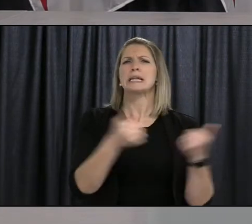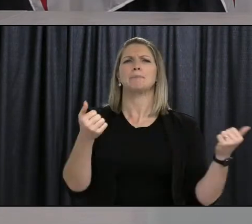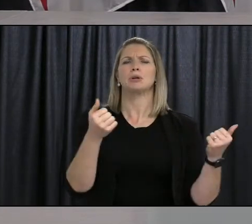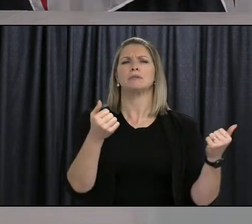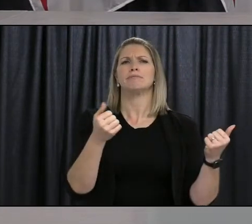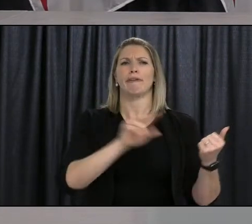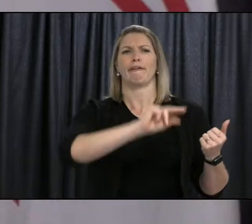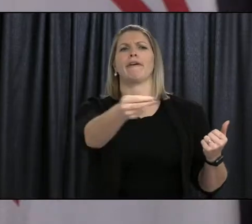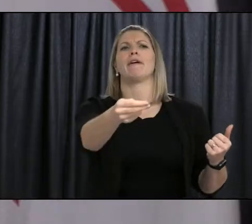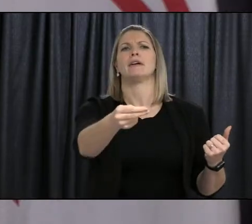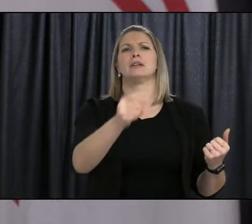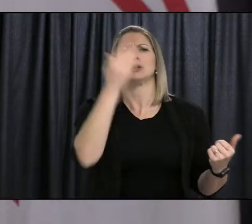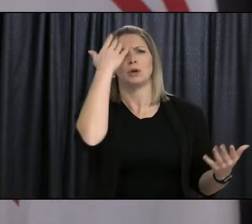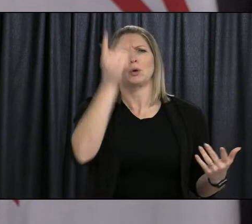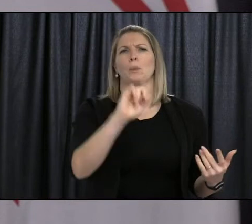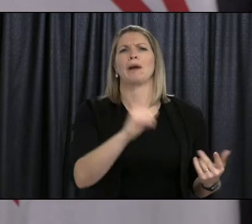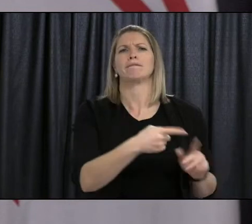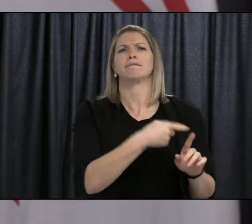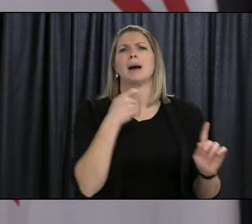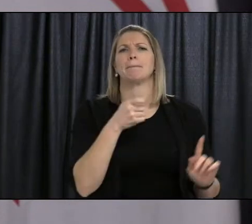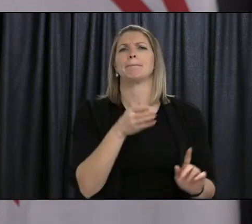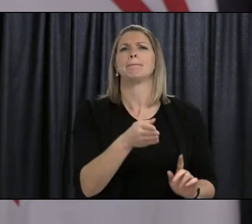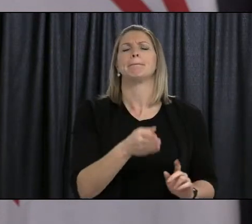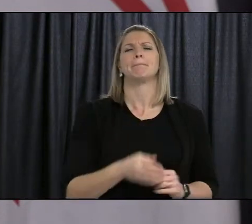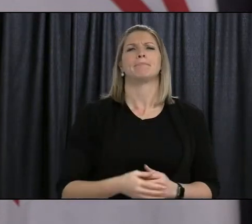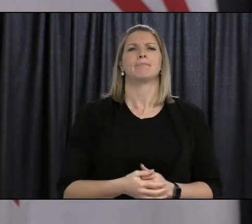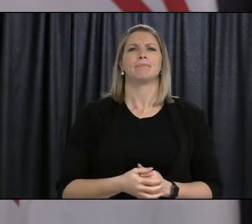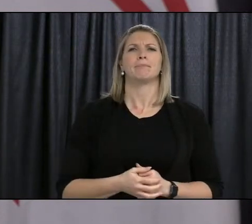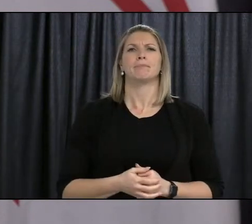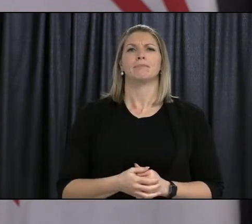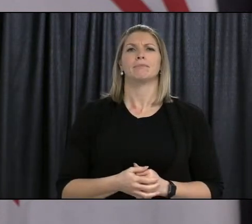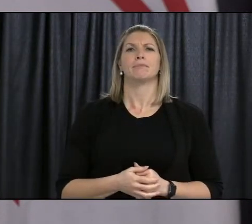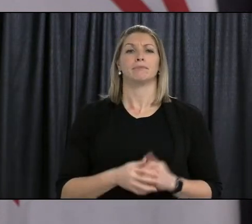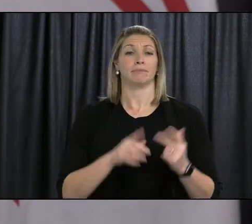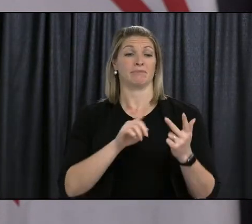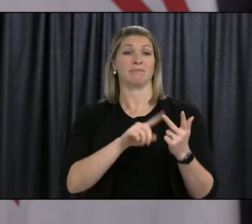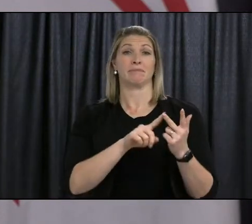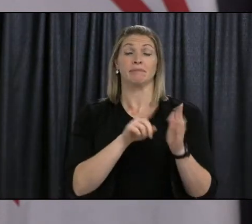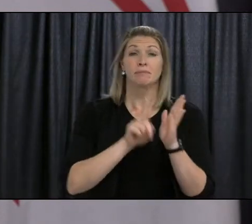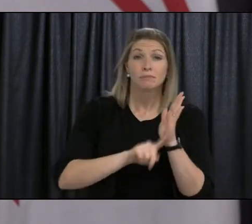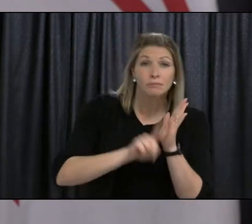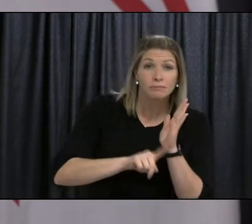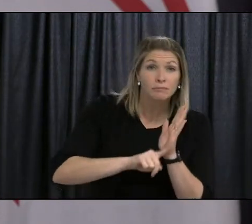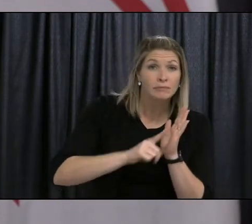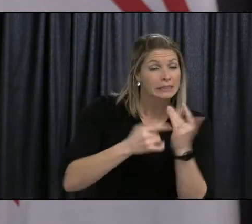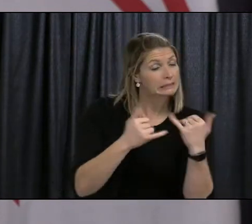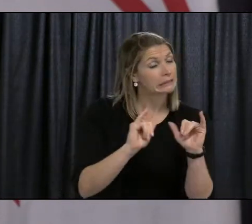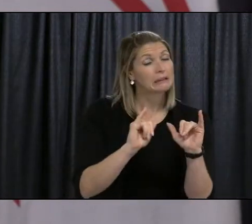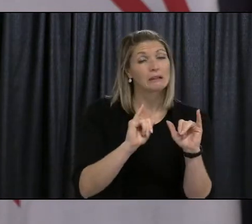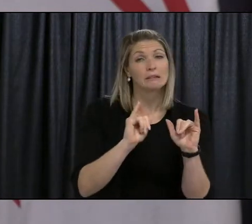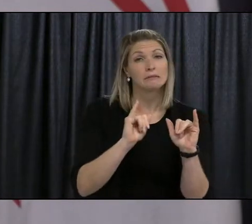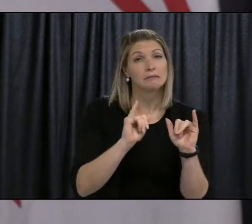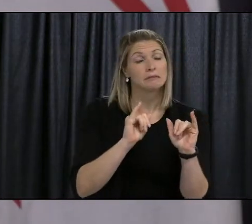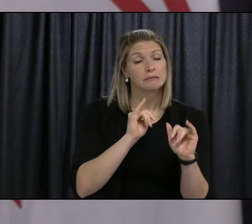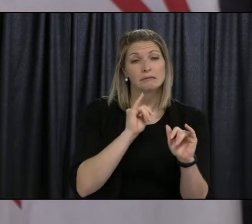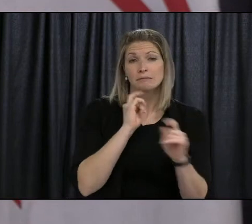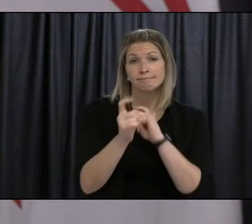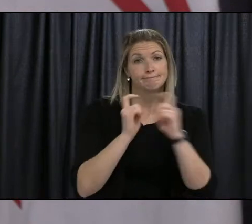it up from an unknown source? So the investigation into the source is still continuing,